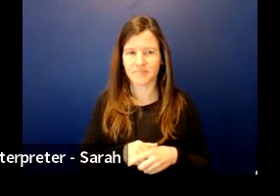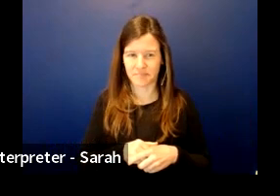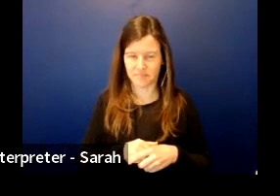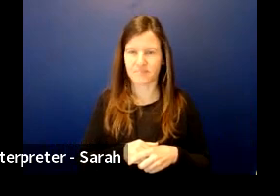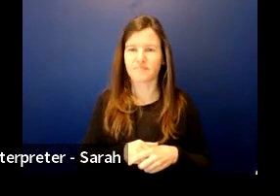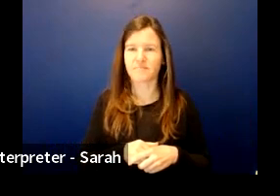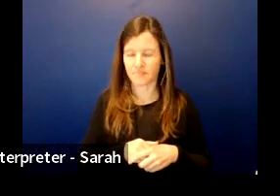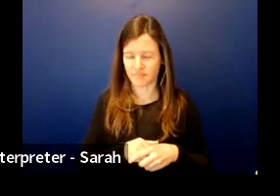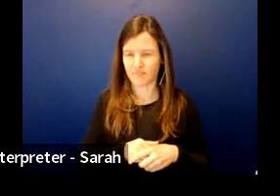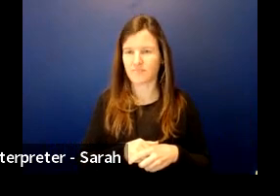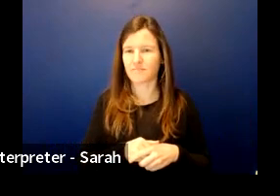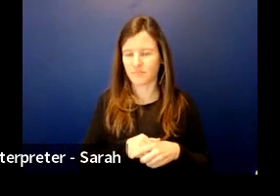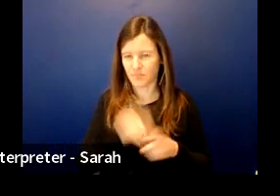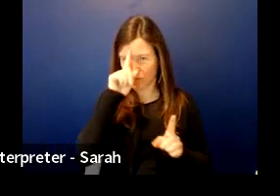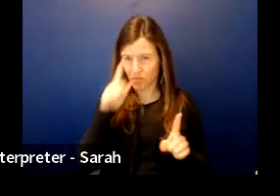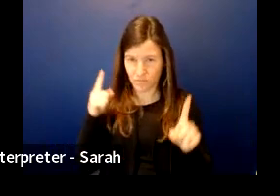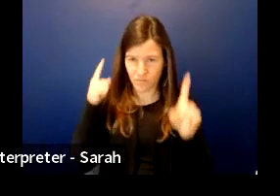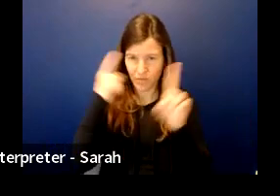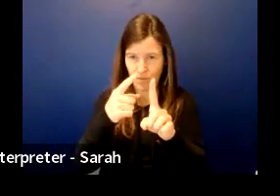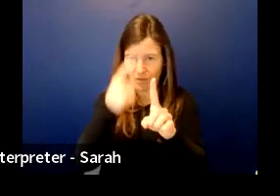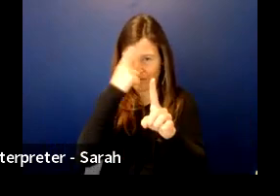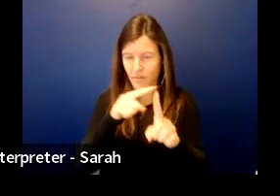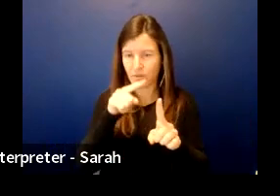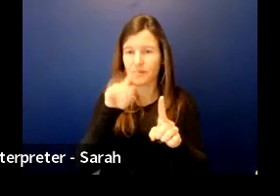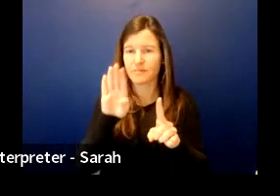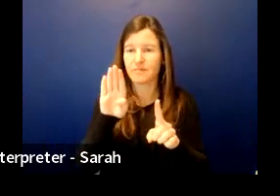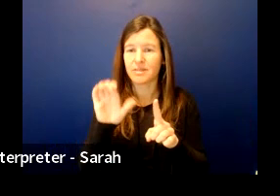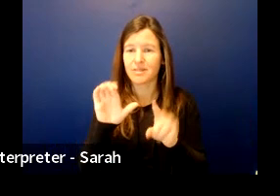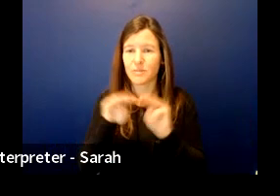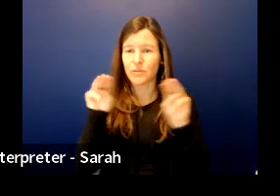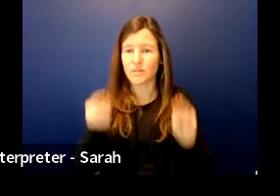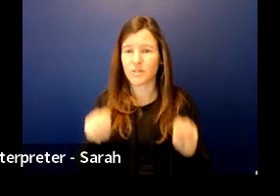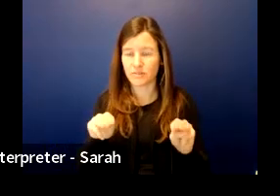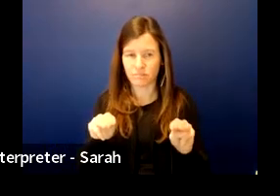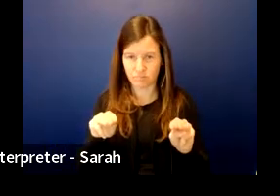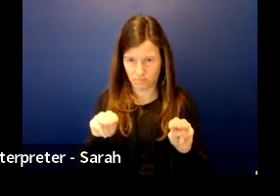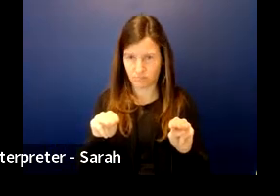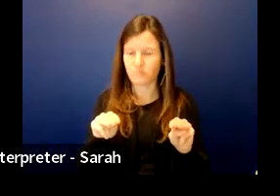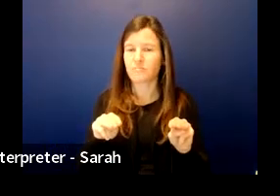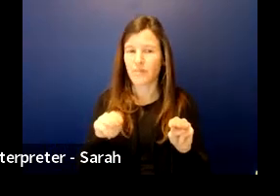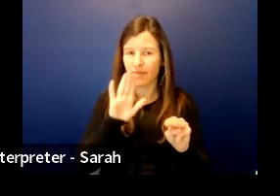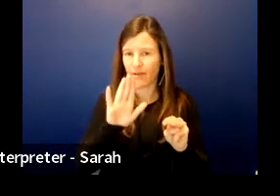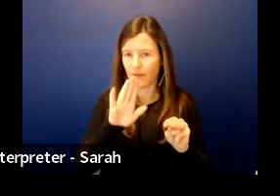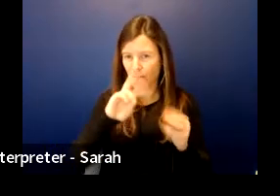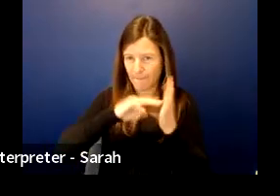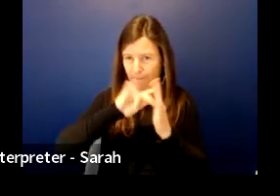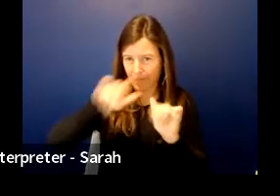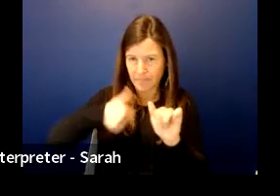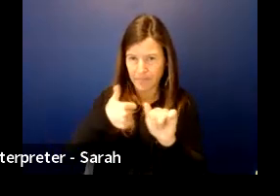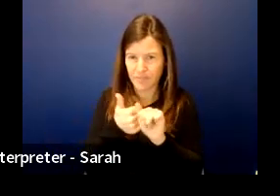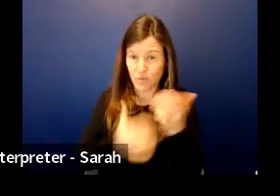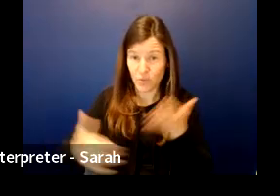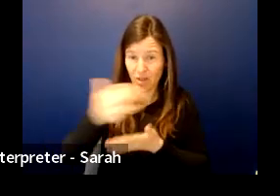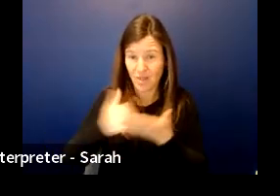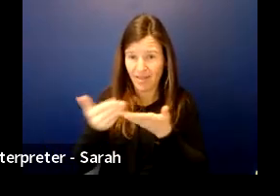the Royal BC Museum is to collect items from around the world. Is that